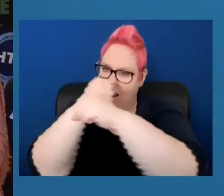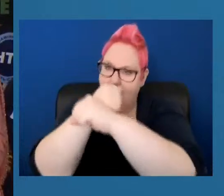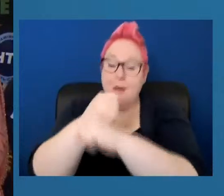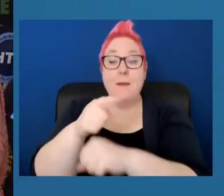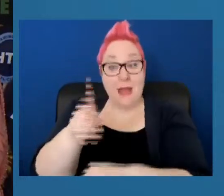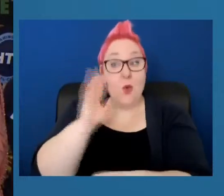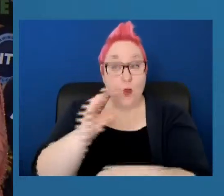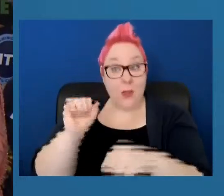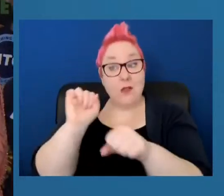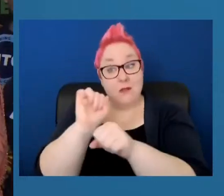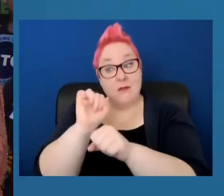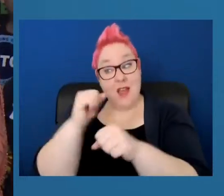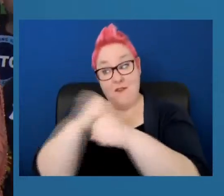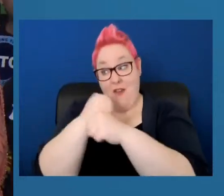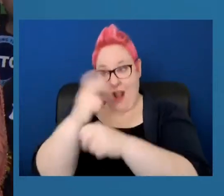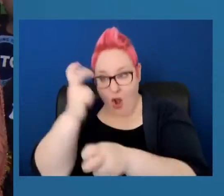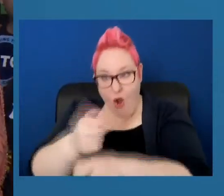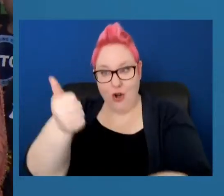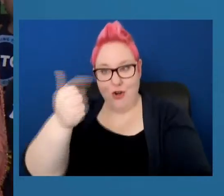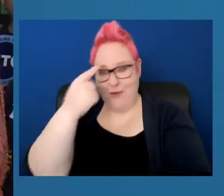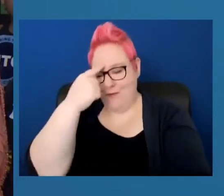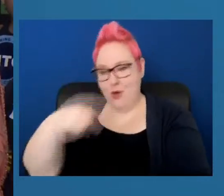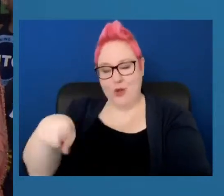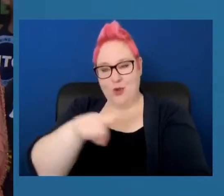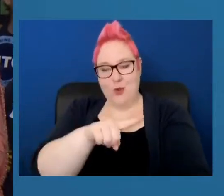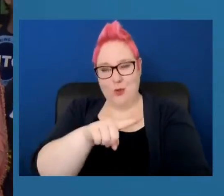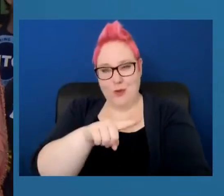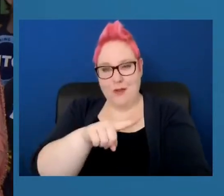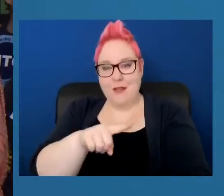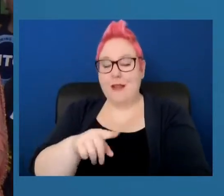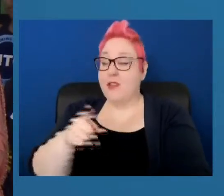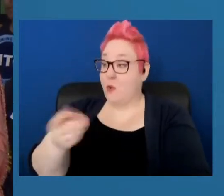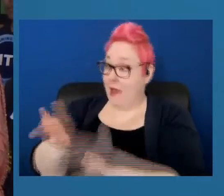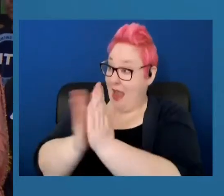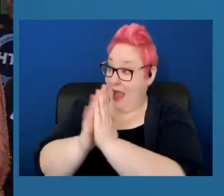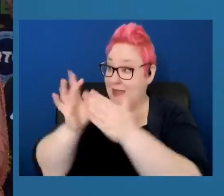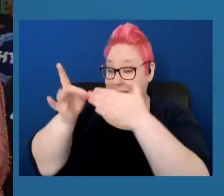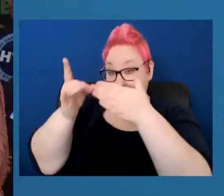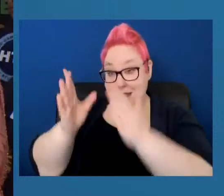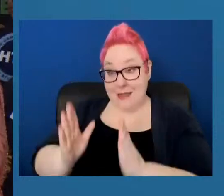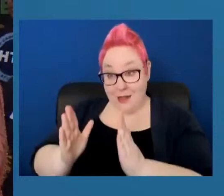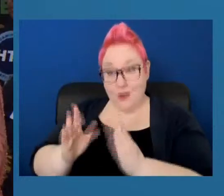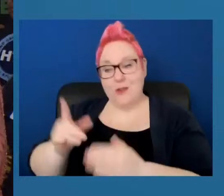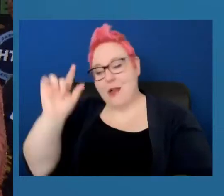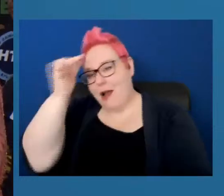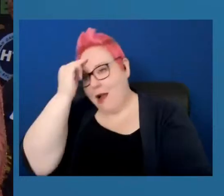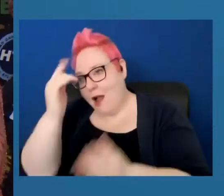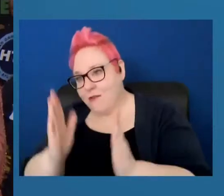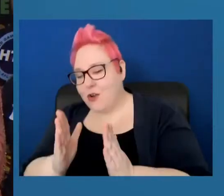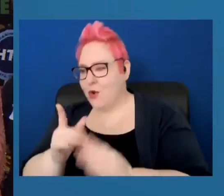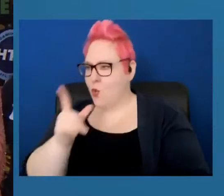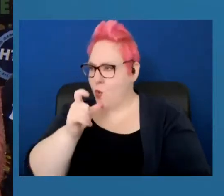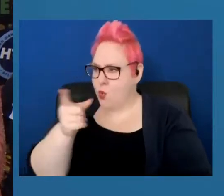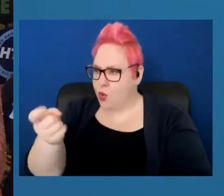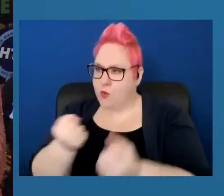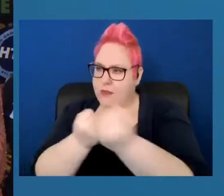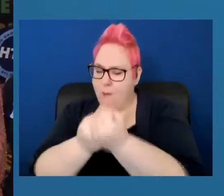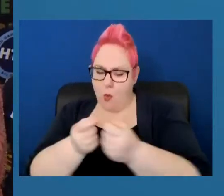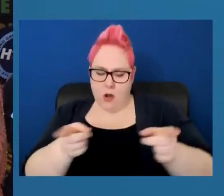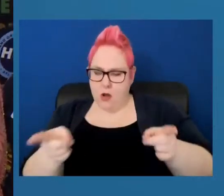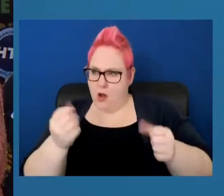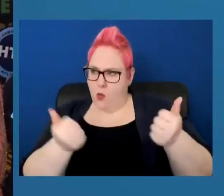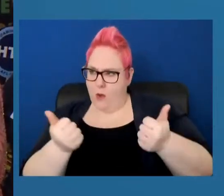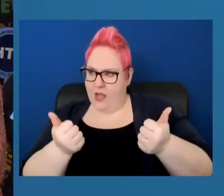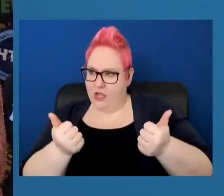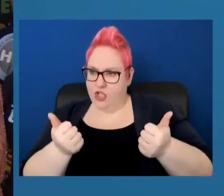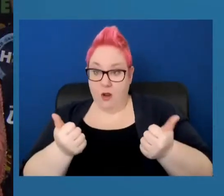are grateful that when we ask these elected leaders, when we ask the governor, whose side are you on? They didn't